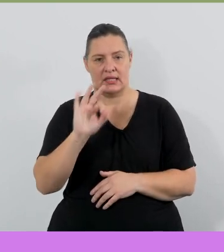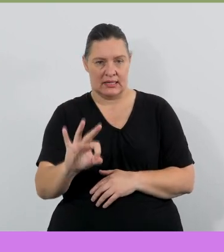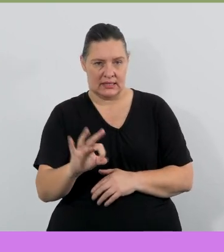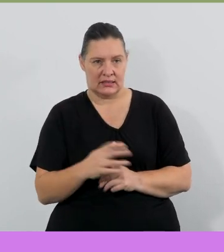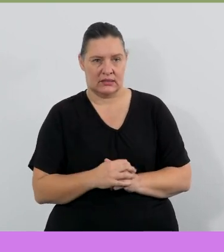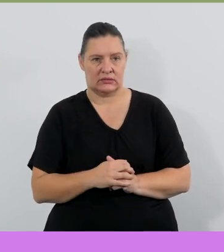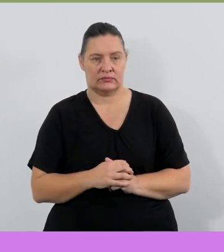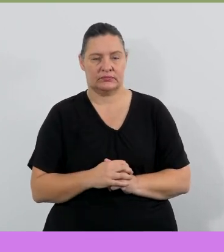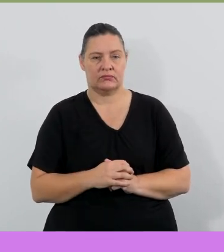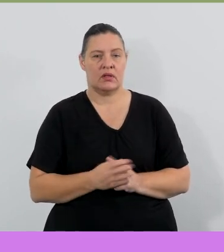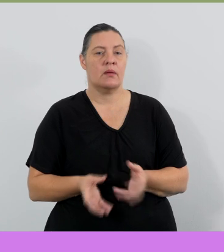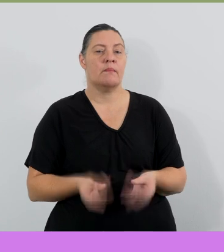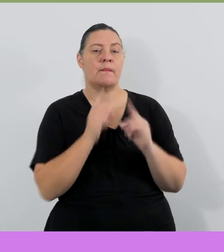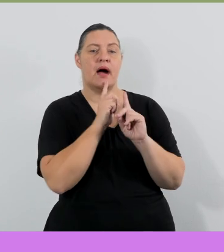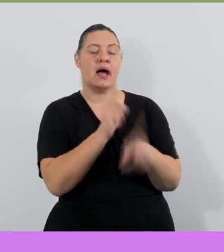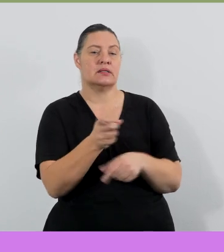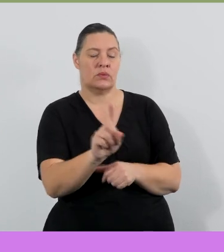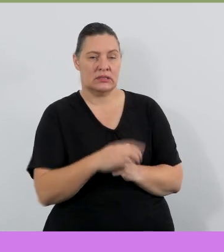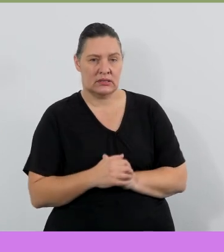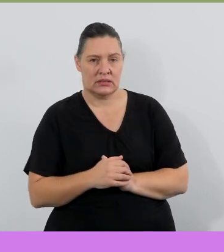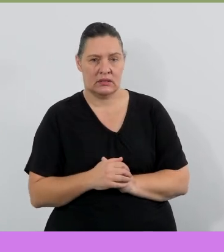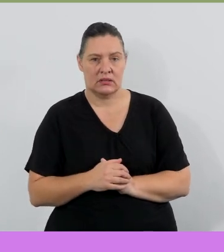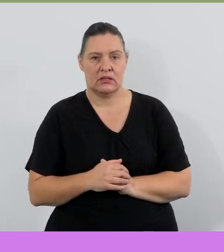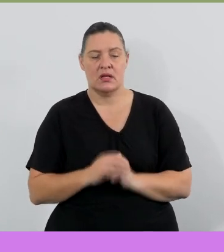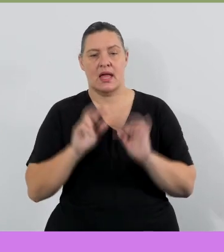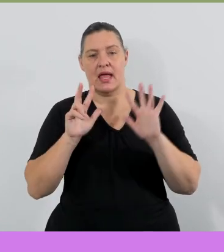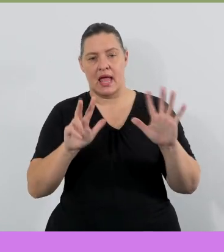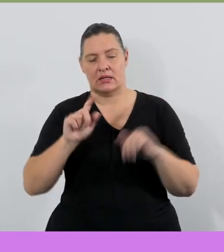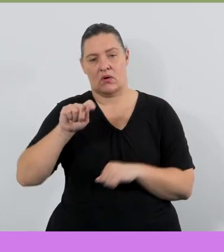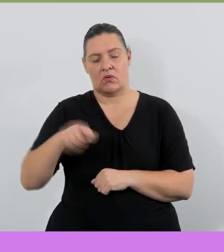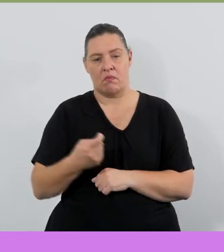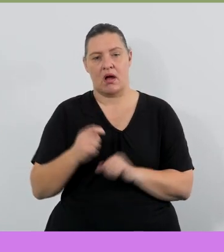1.6093. That gives us an answer now of